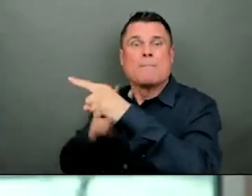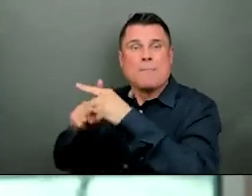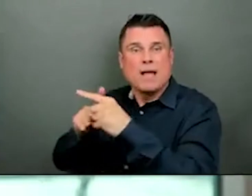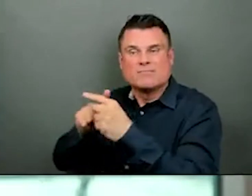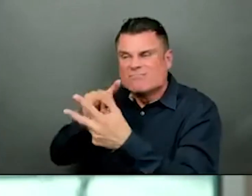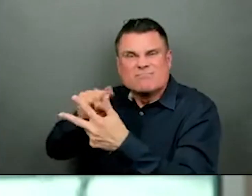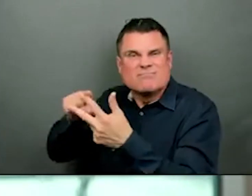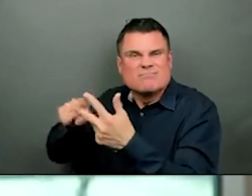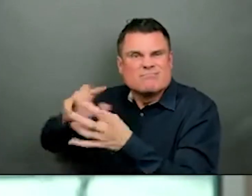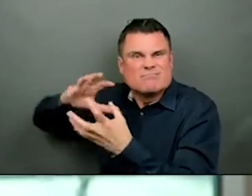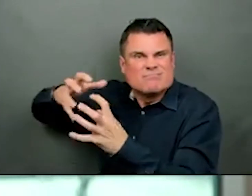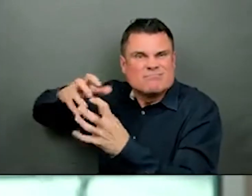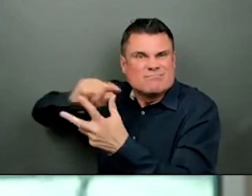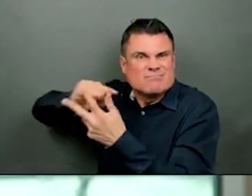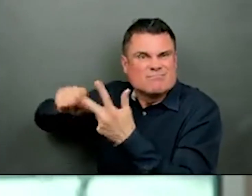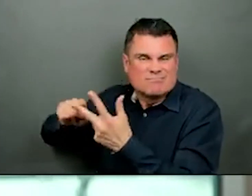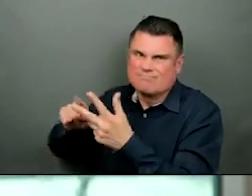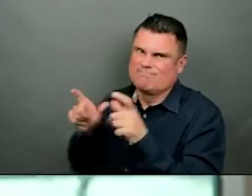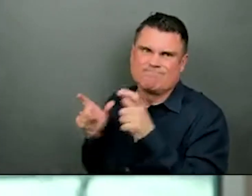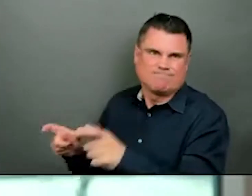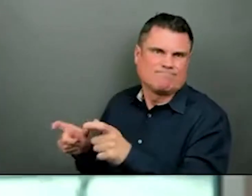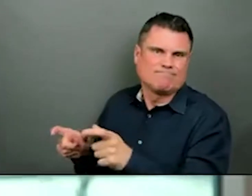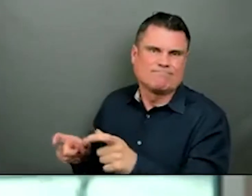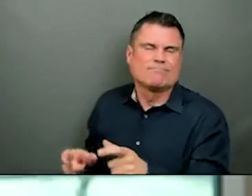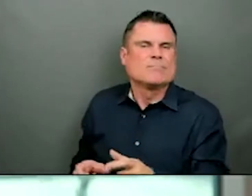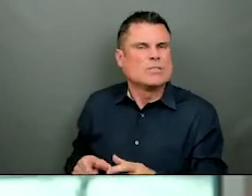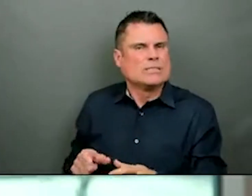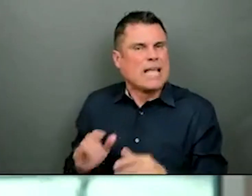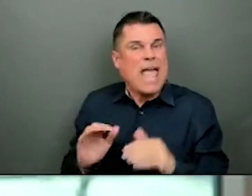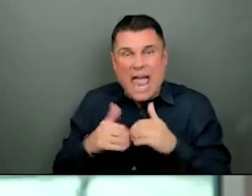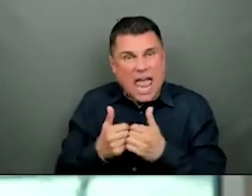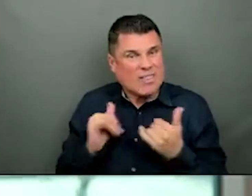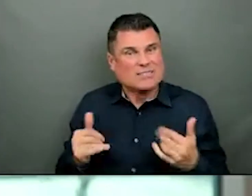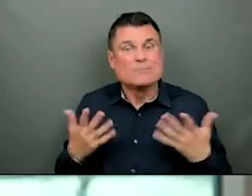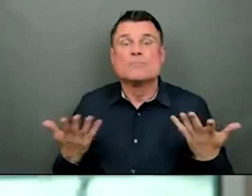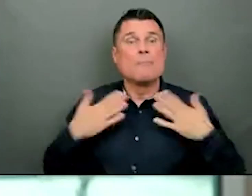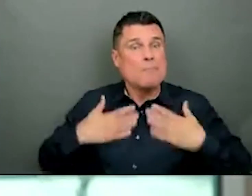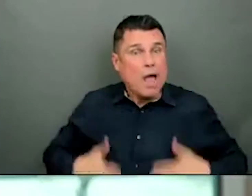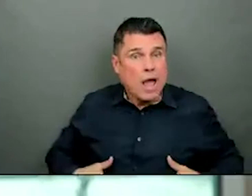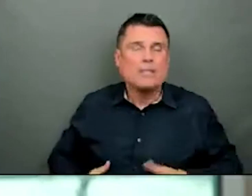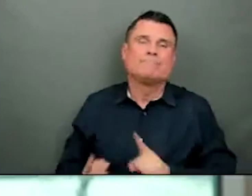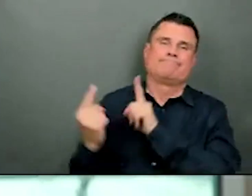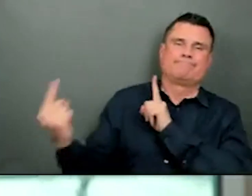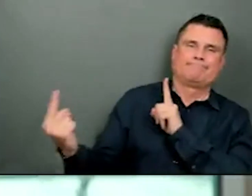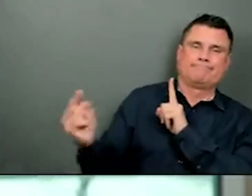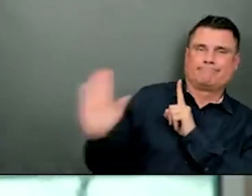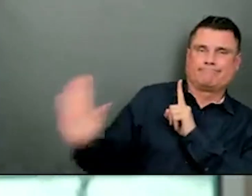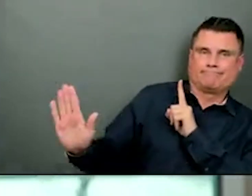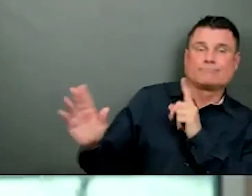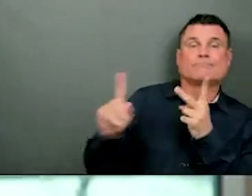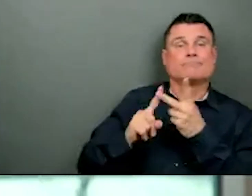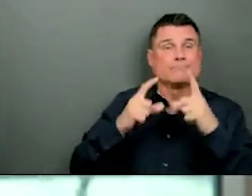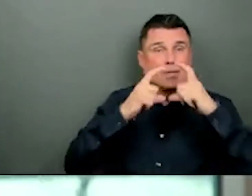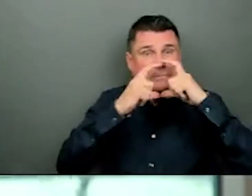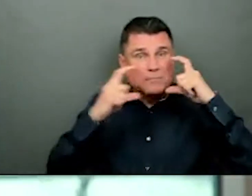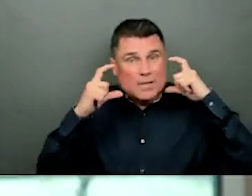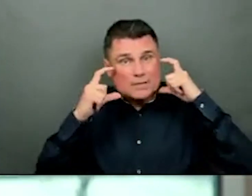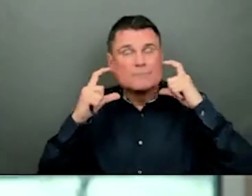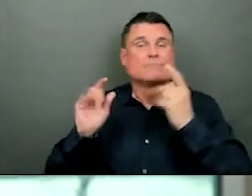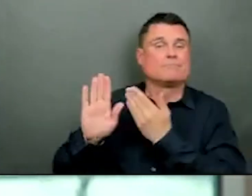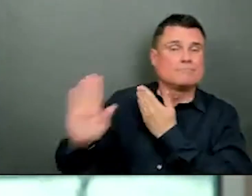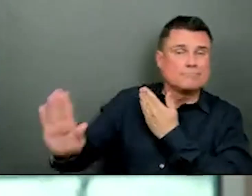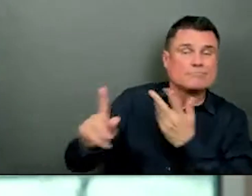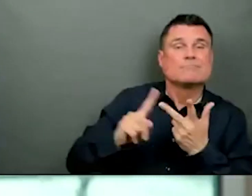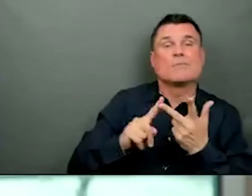we're doing additional testing. You saw that in some of the exposure events we had in schools, particularly in Surrey, around the B117,